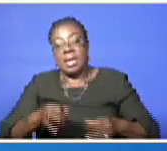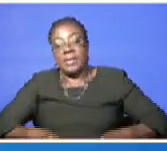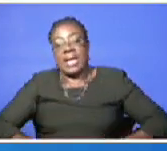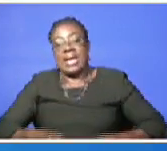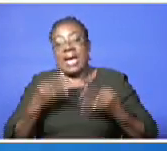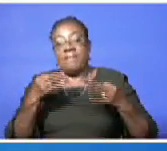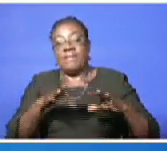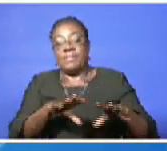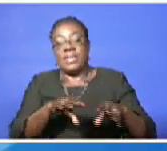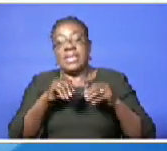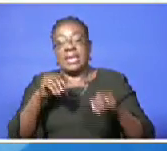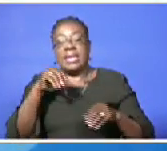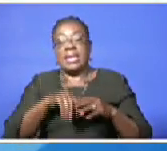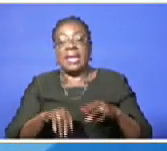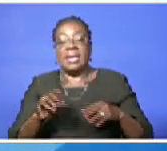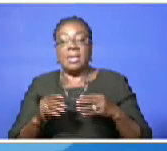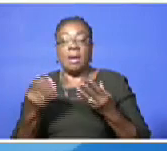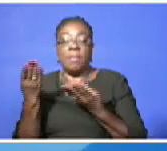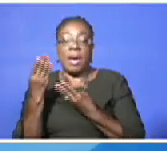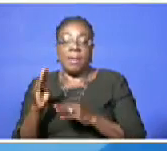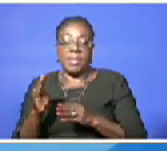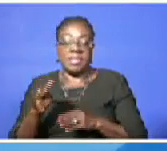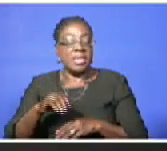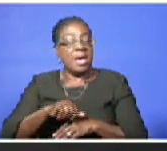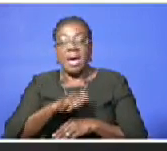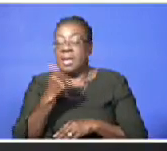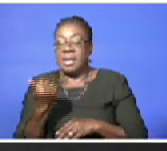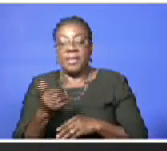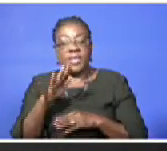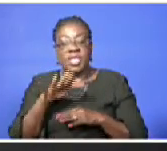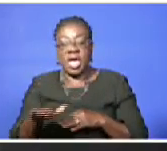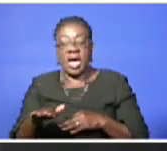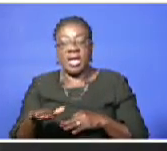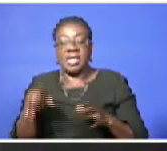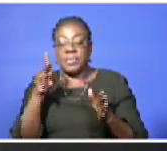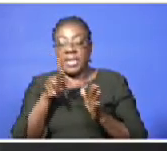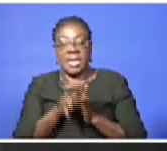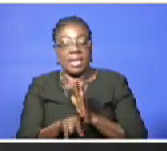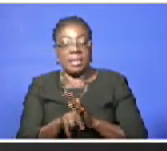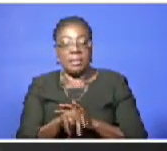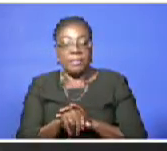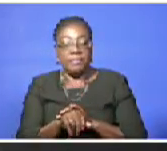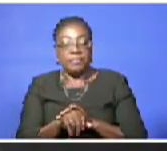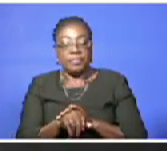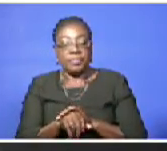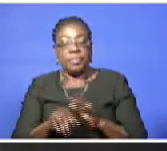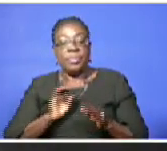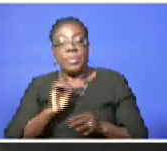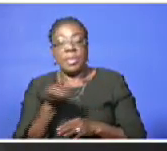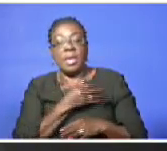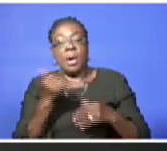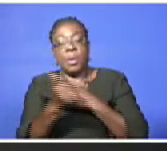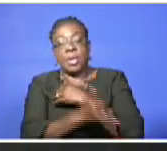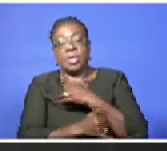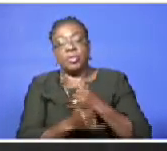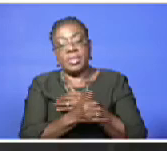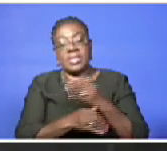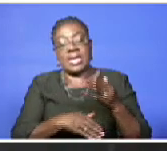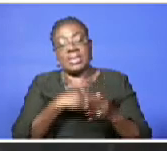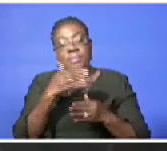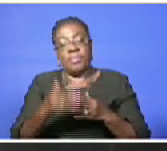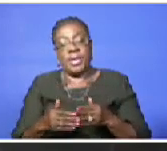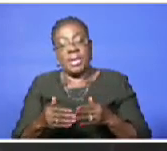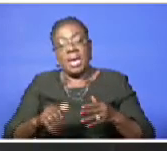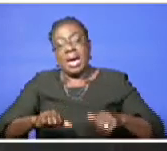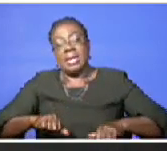Commonwealth of the Bahamas, and in this case, another child been taken out senselessly. Our country is at the brink, at a challenging